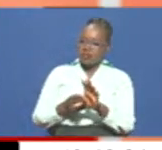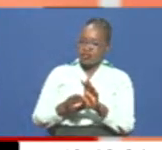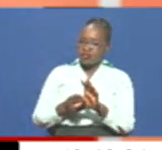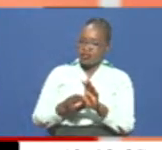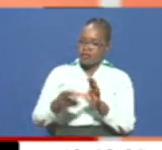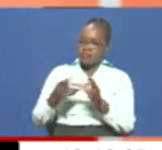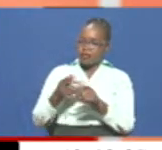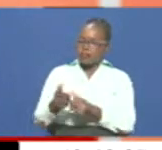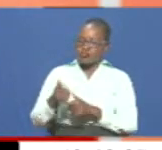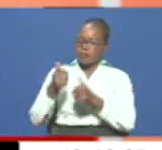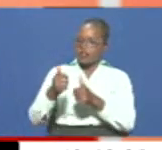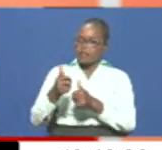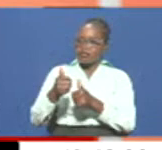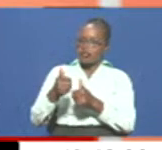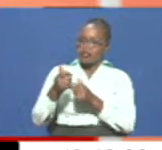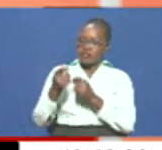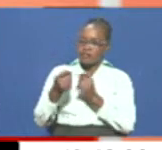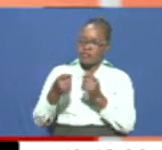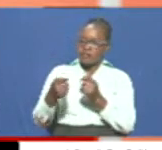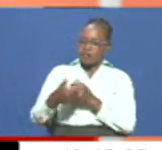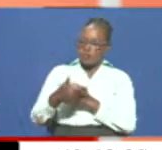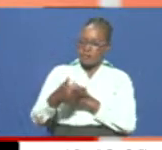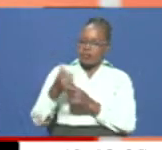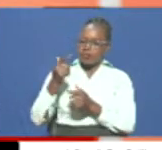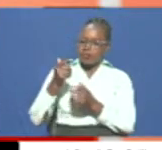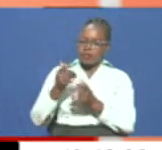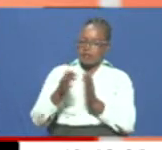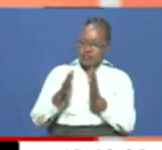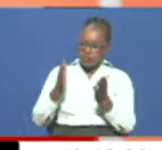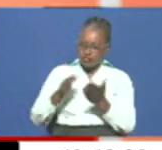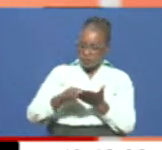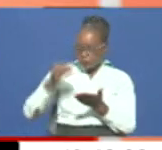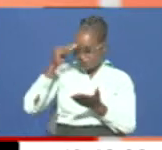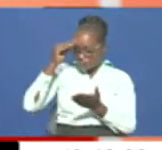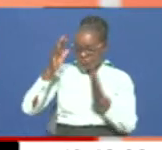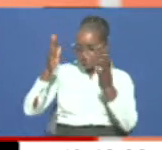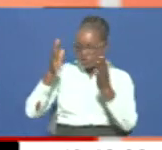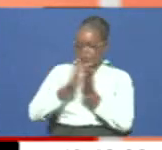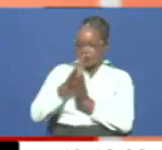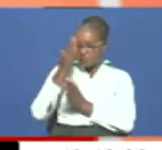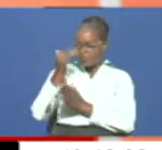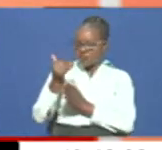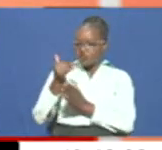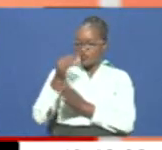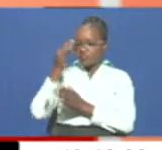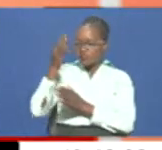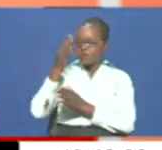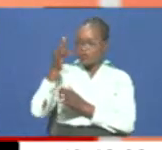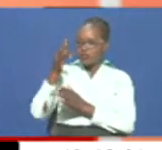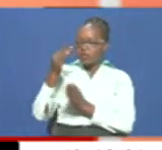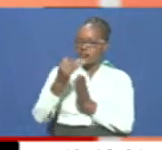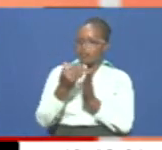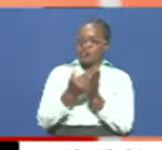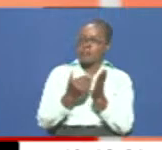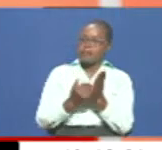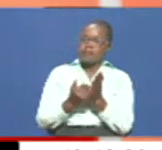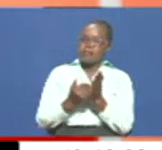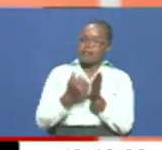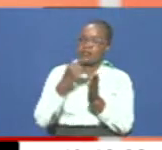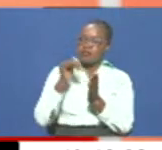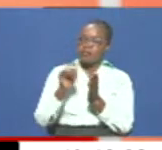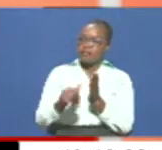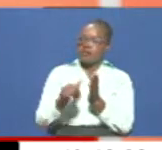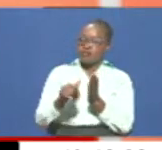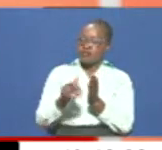to run, to celebrate, because they are the future of our Commonwealth programs, and therefore we need to incorporate.